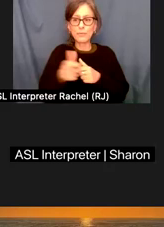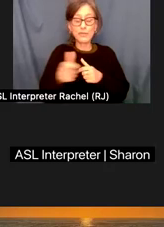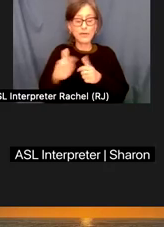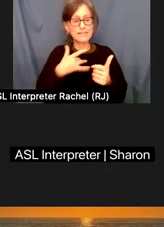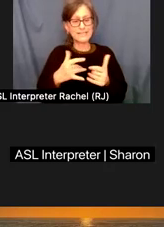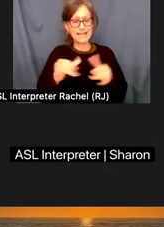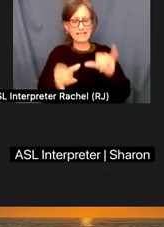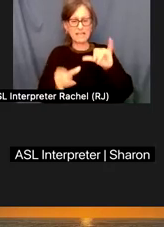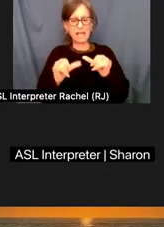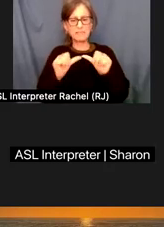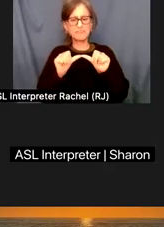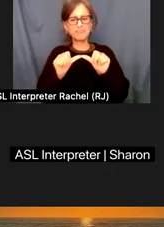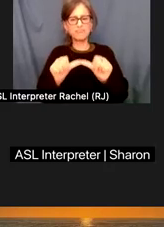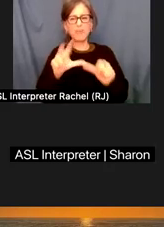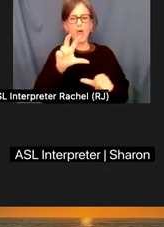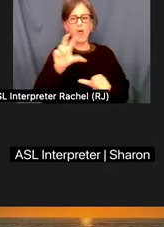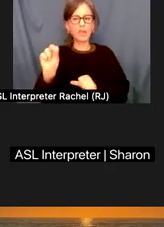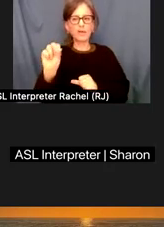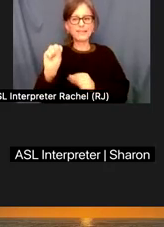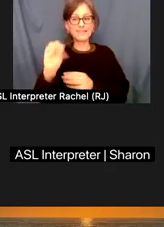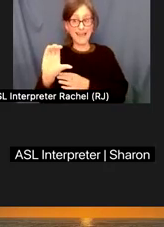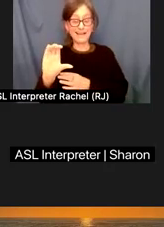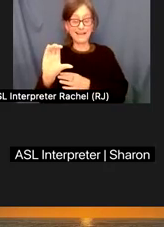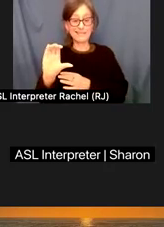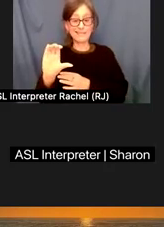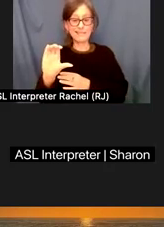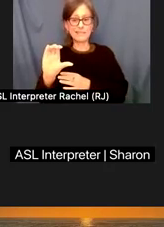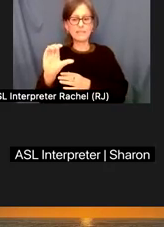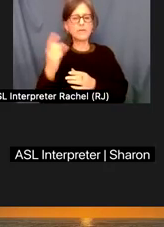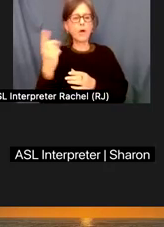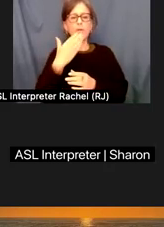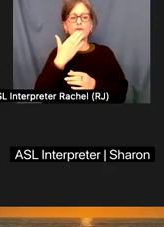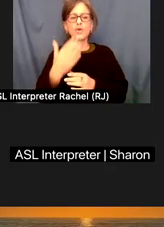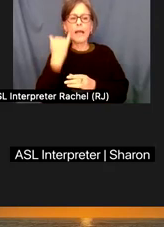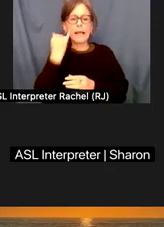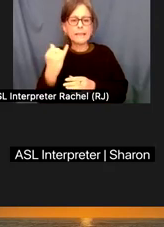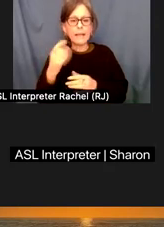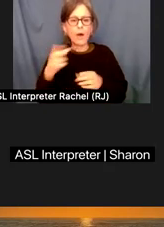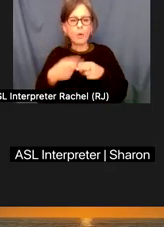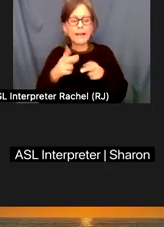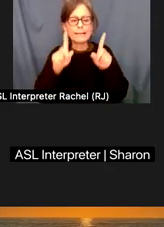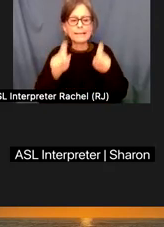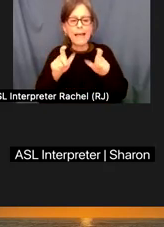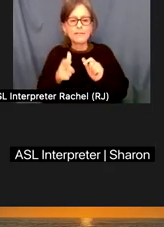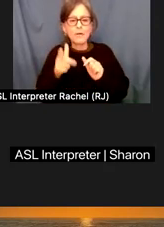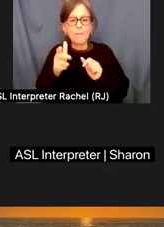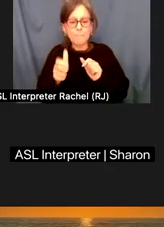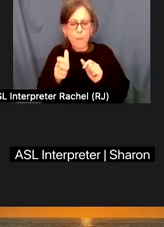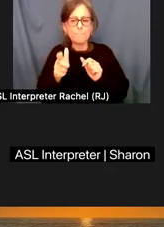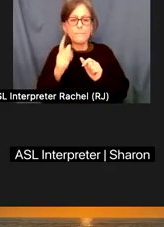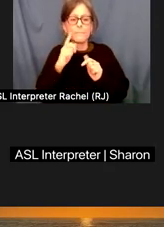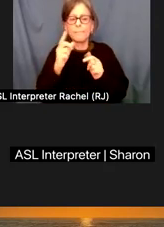only lasts about 30 seconds. You always want to give it a quick test before you go in to try to extinguish a